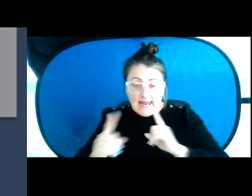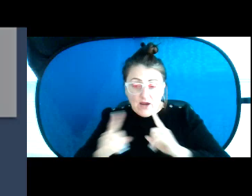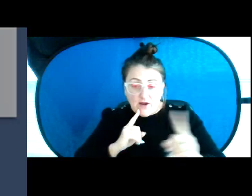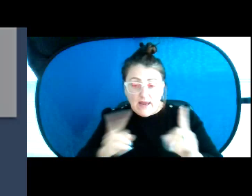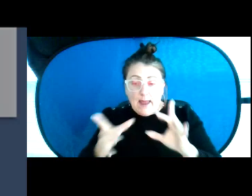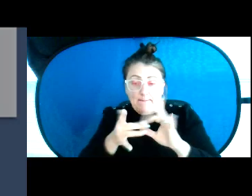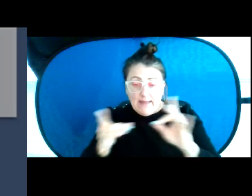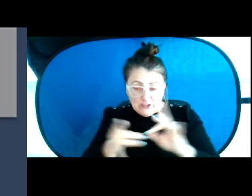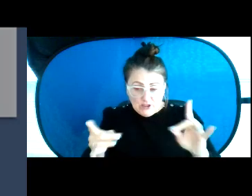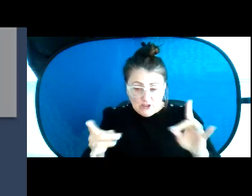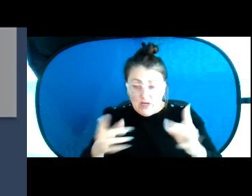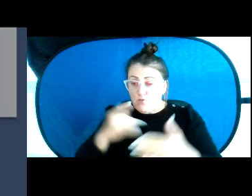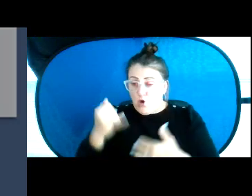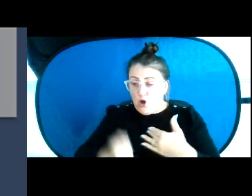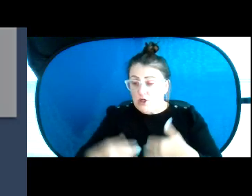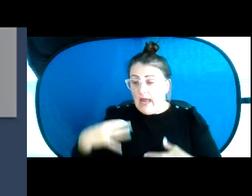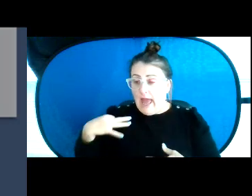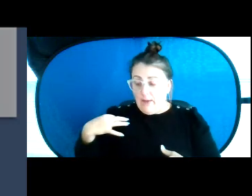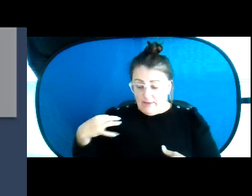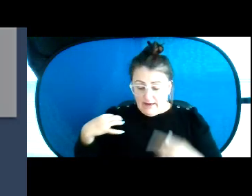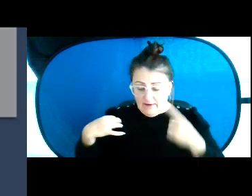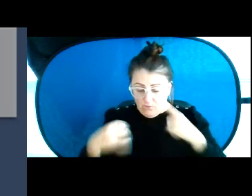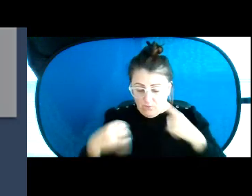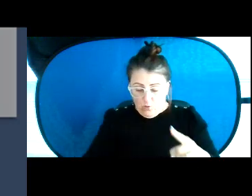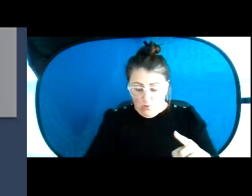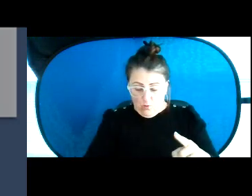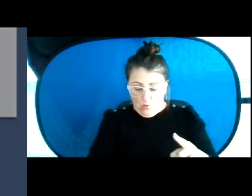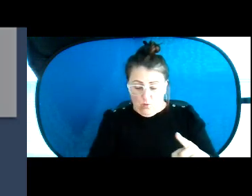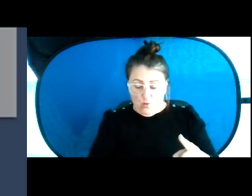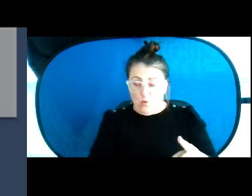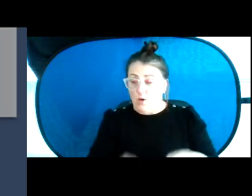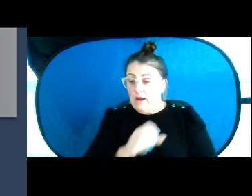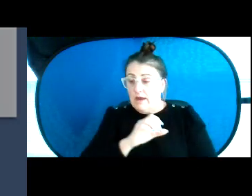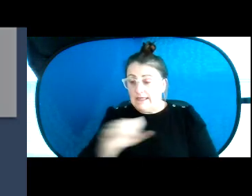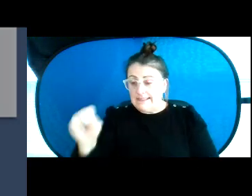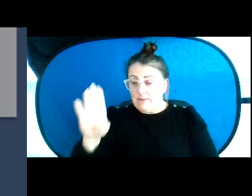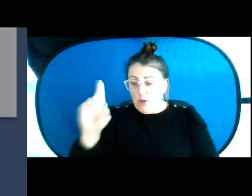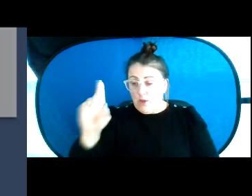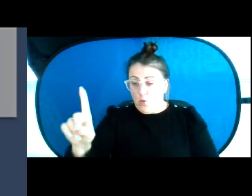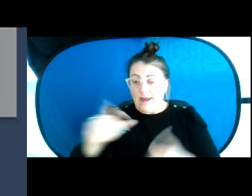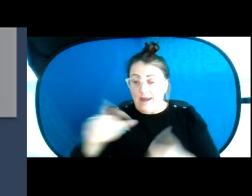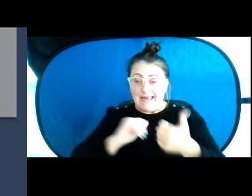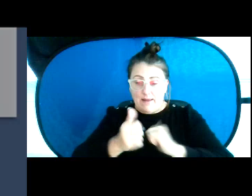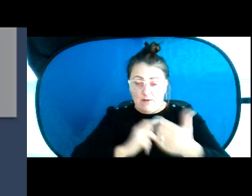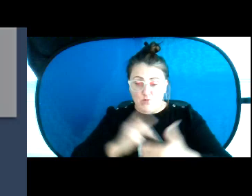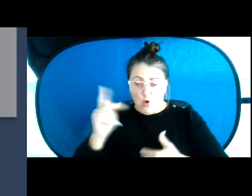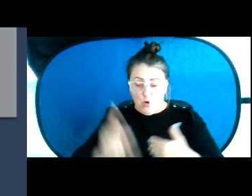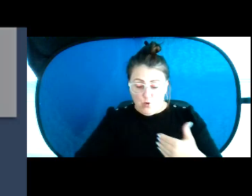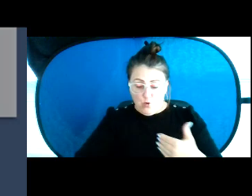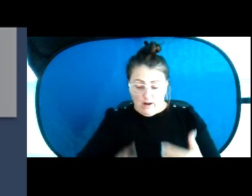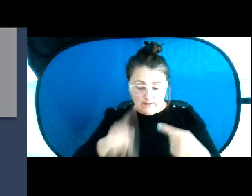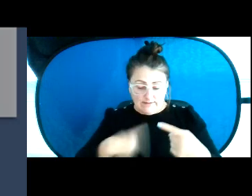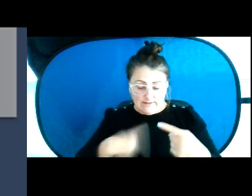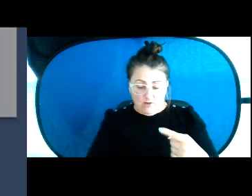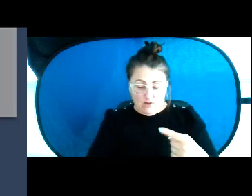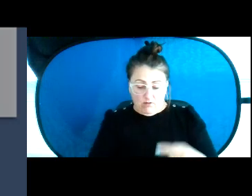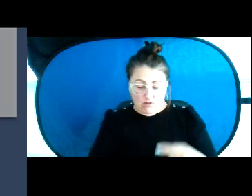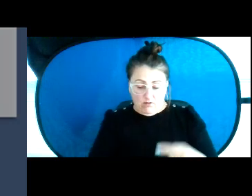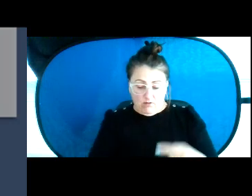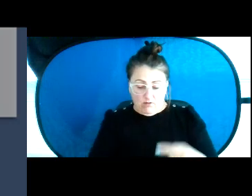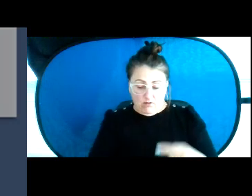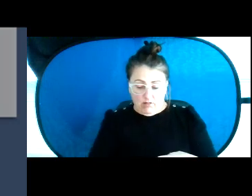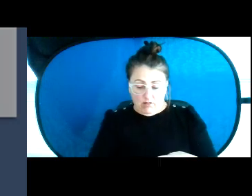in project applications for the Commission's Senate Bill 1 competitive programs 4th cycle held debriefs this